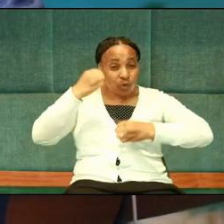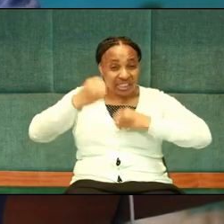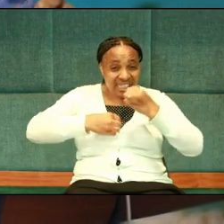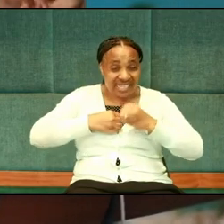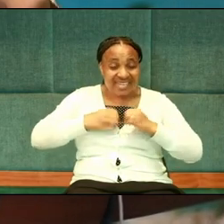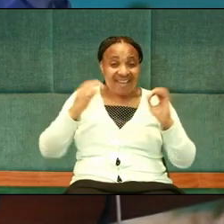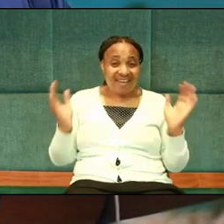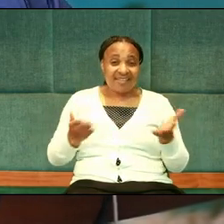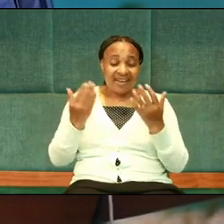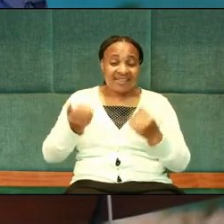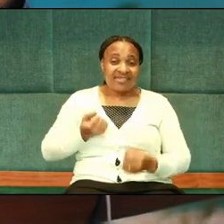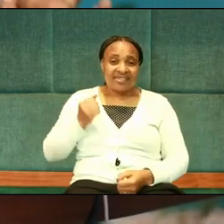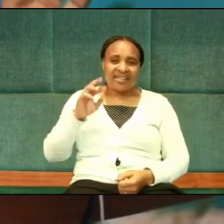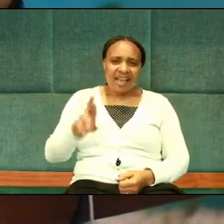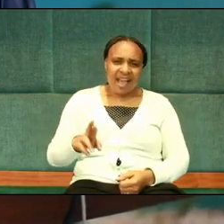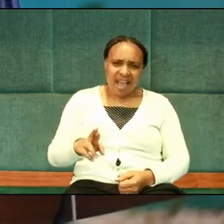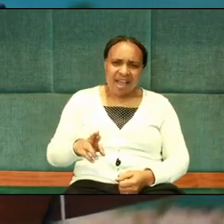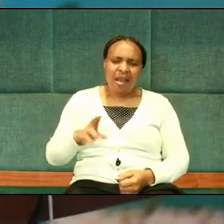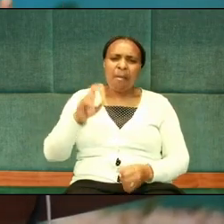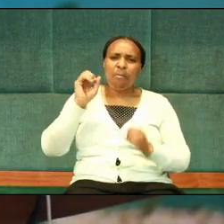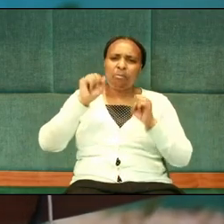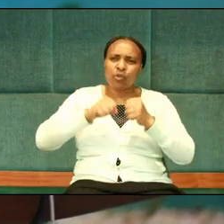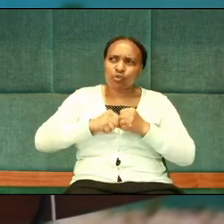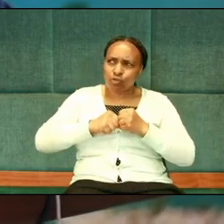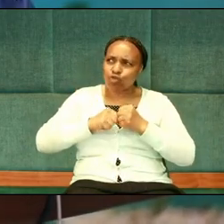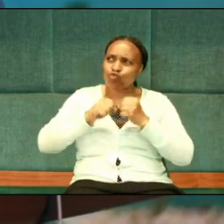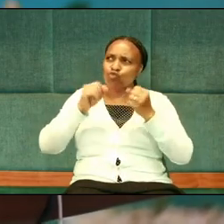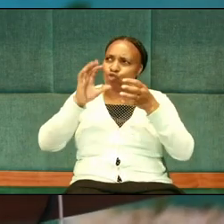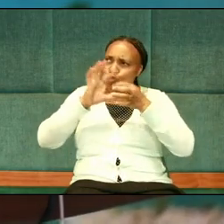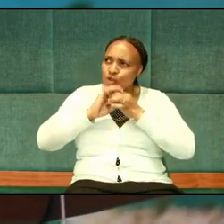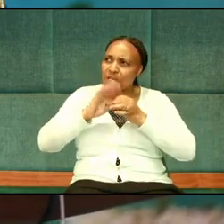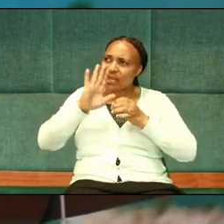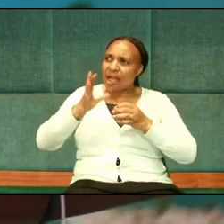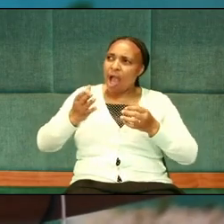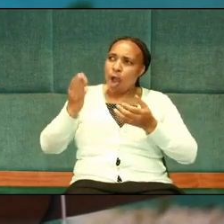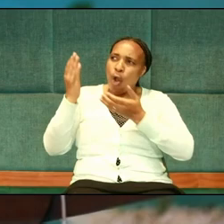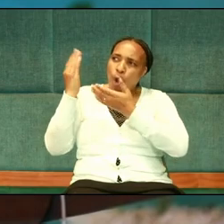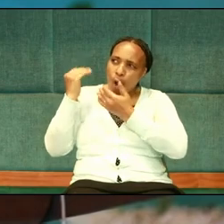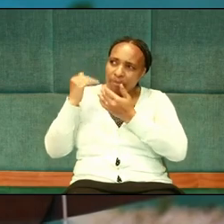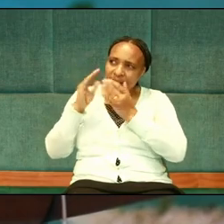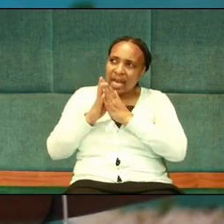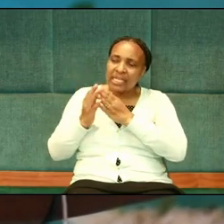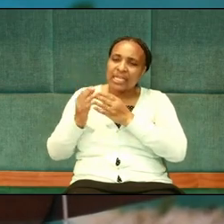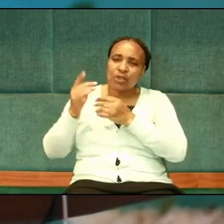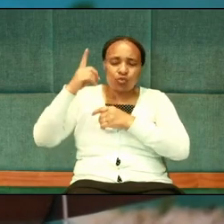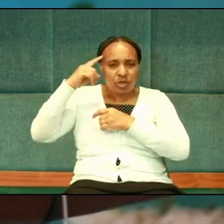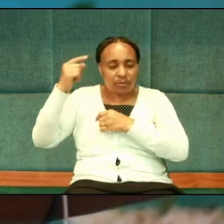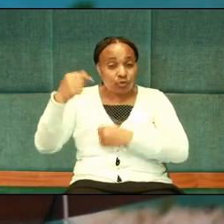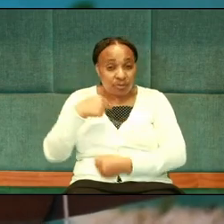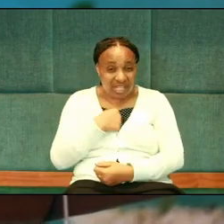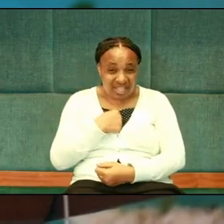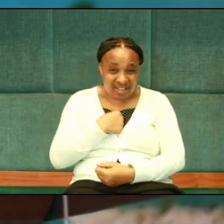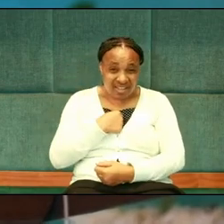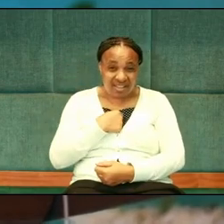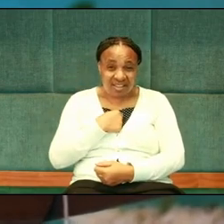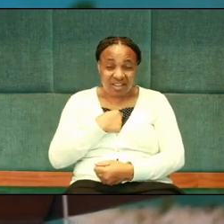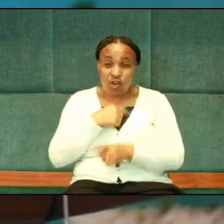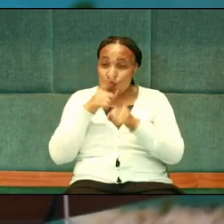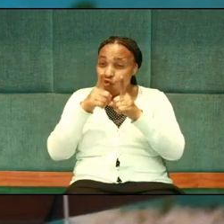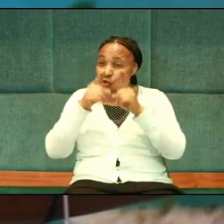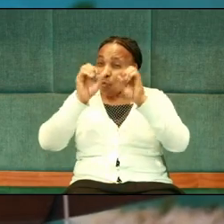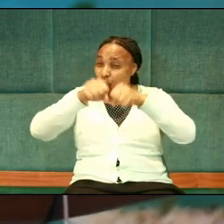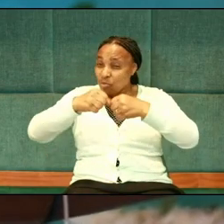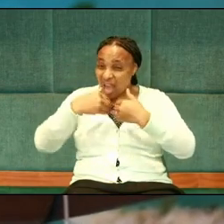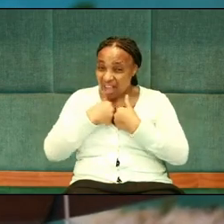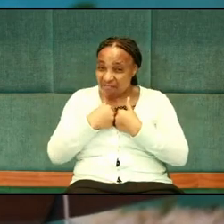encourage her to confine her hopes and dreams to me. Are you capable